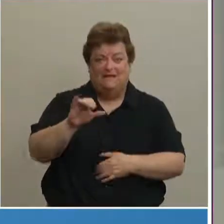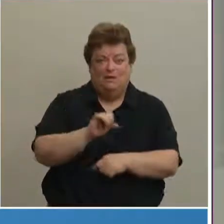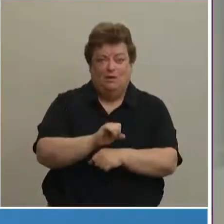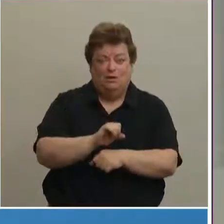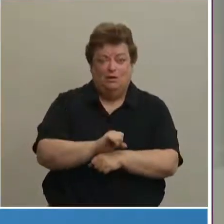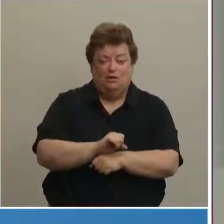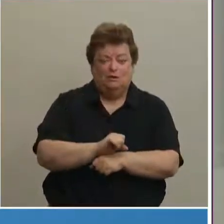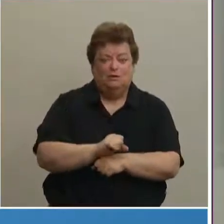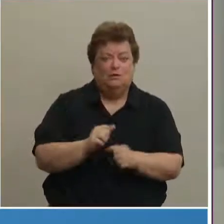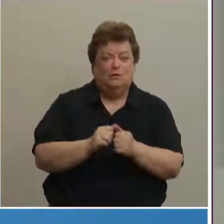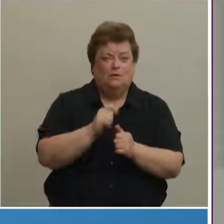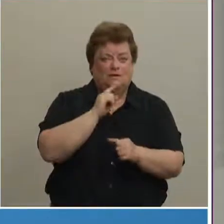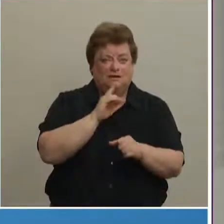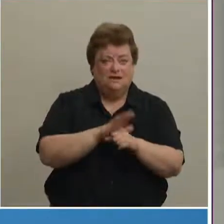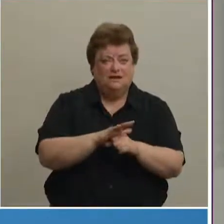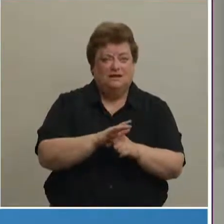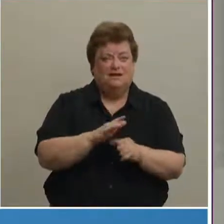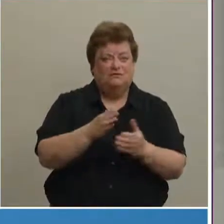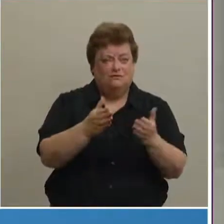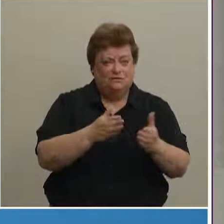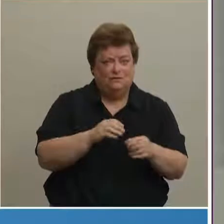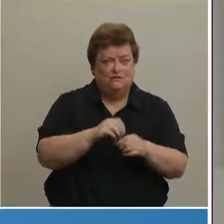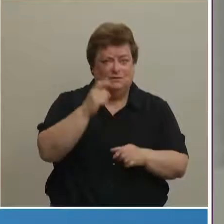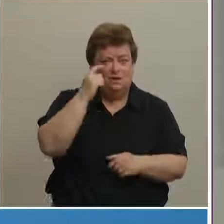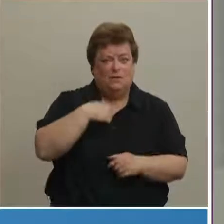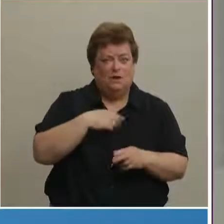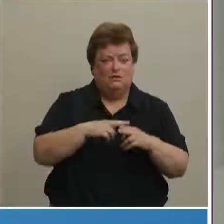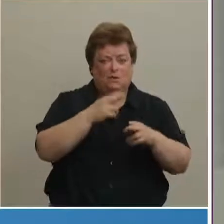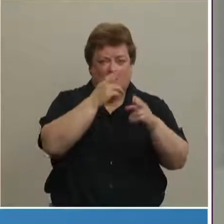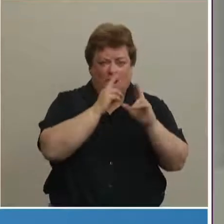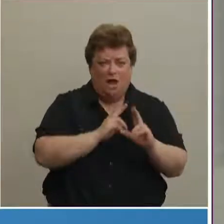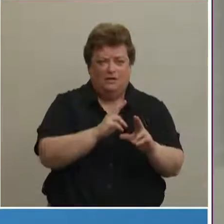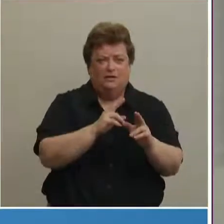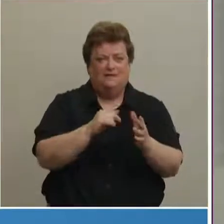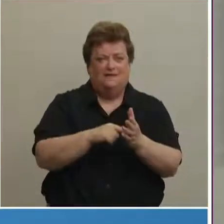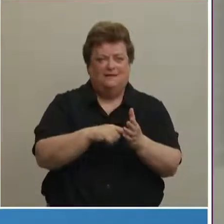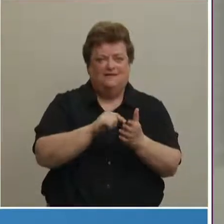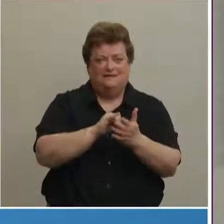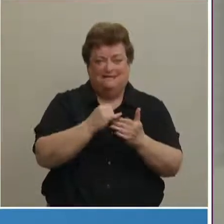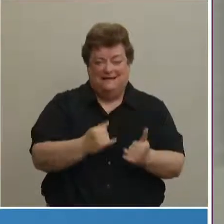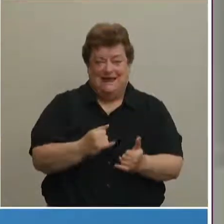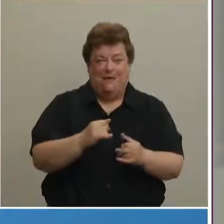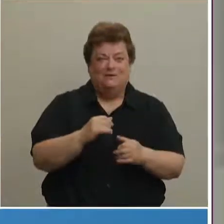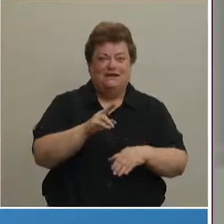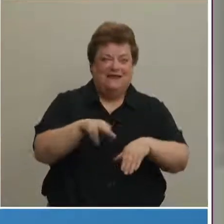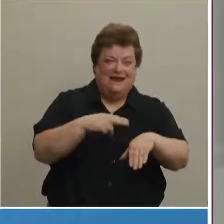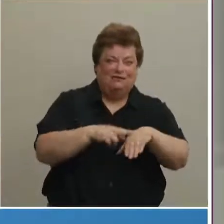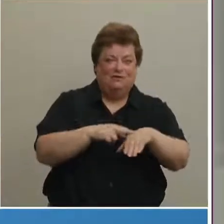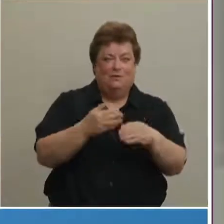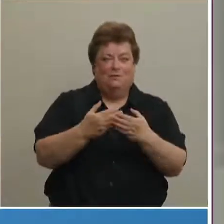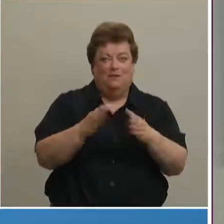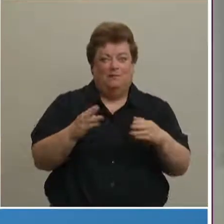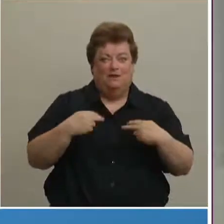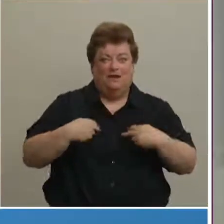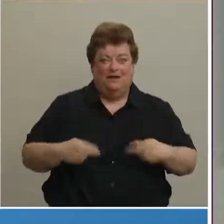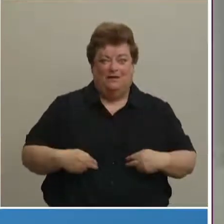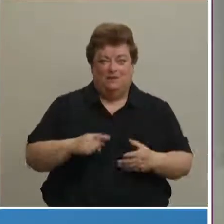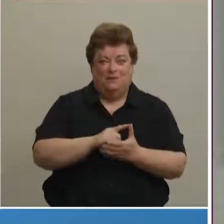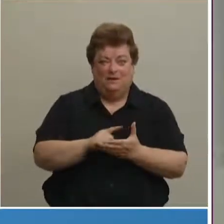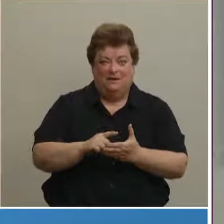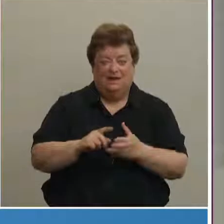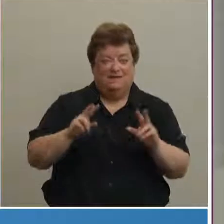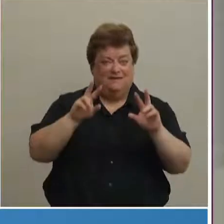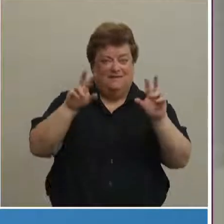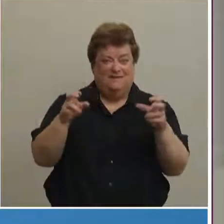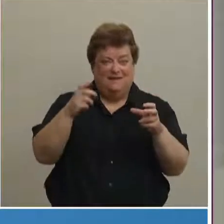And with their dedicated service in mind, we want to honor them and lift up that this is National Public Health Week. And the theme for this year's National Public Health